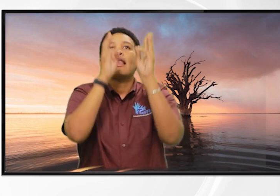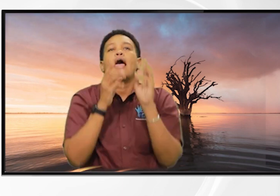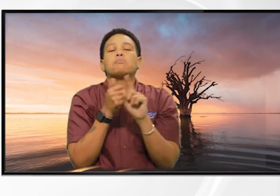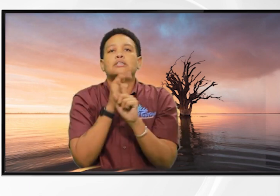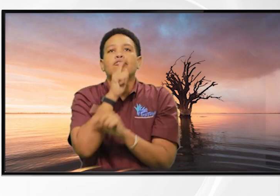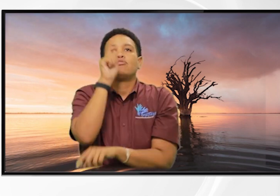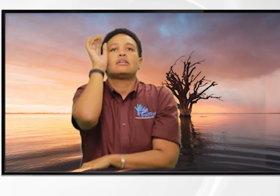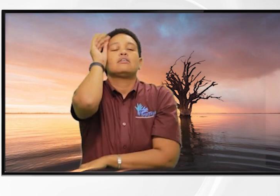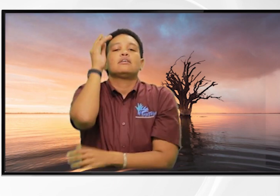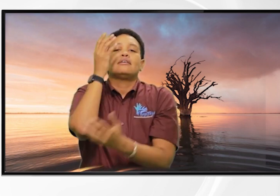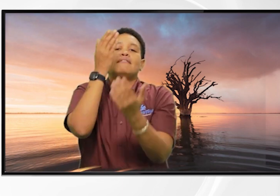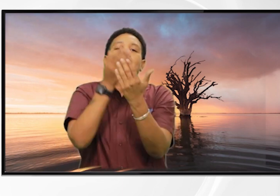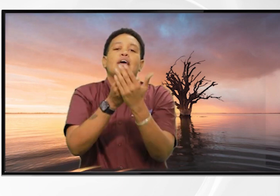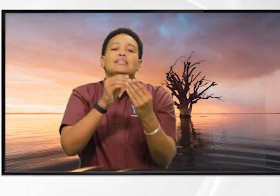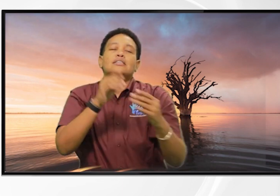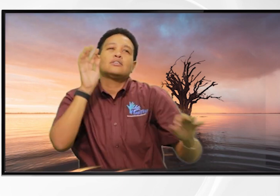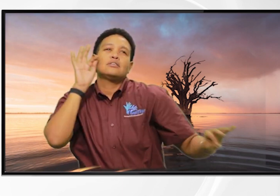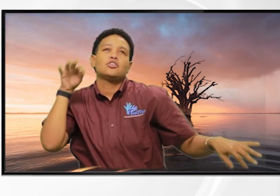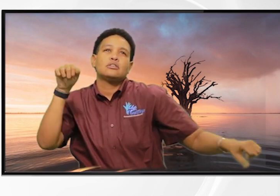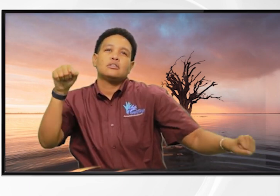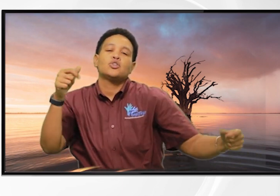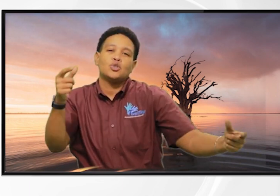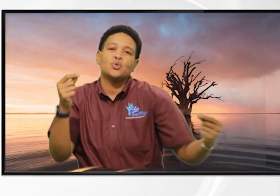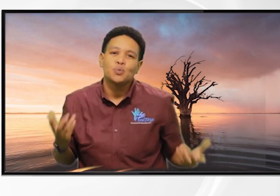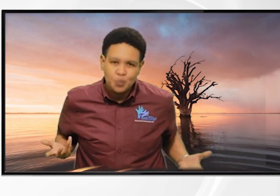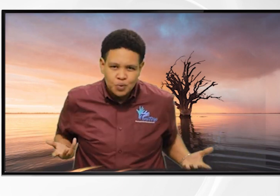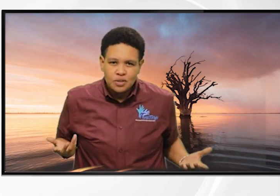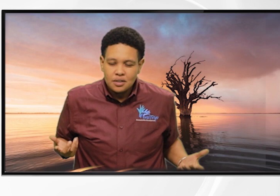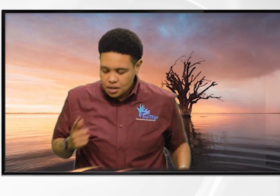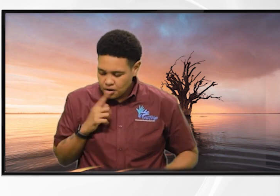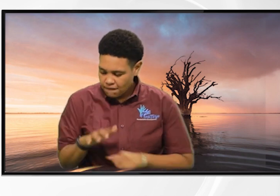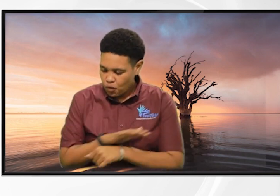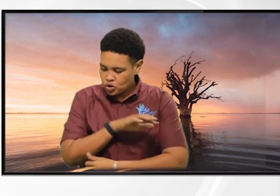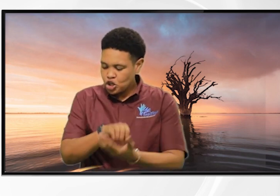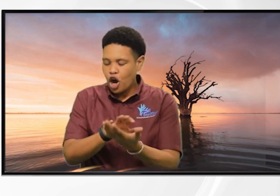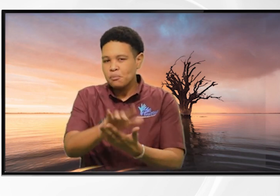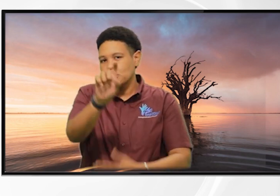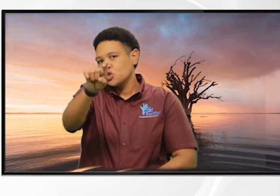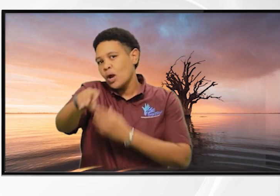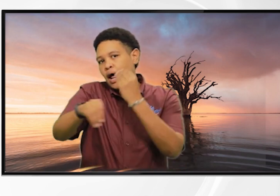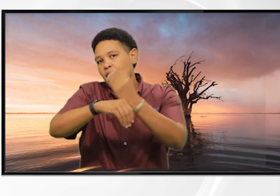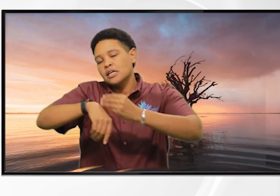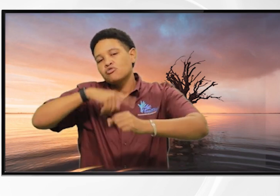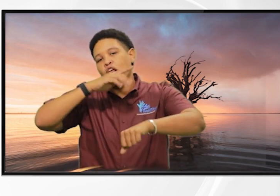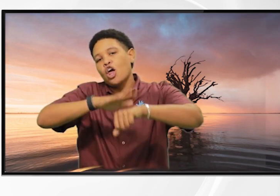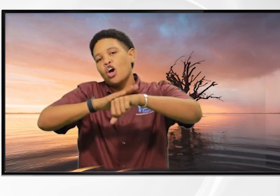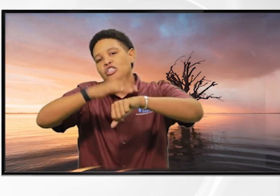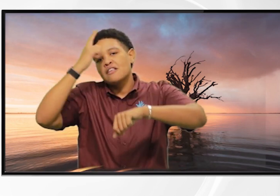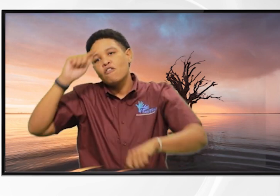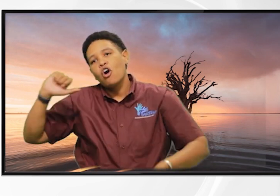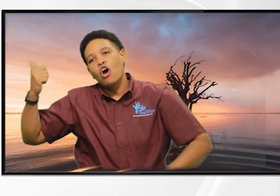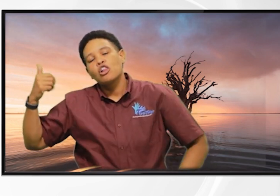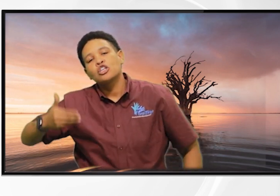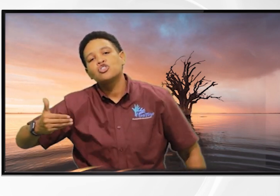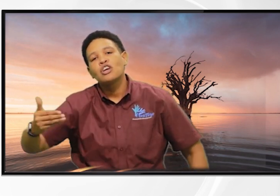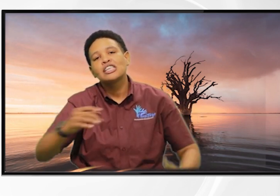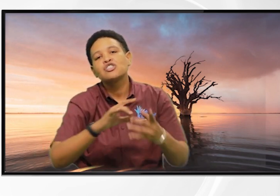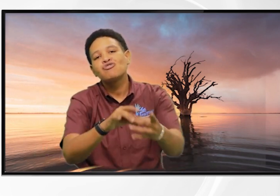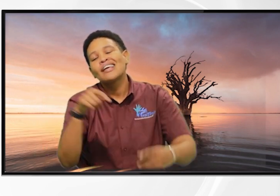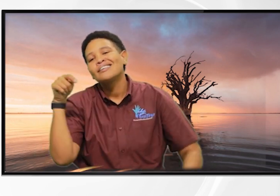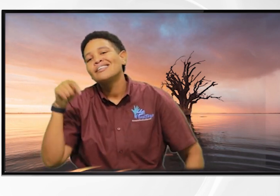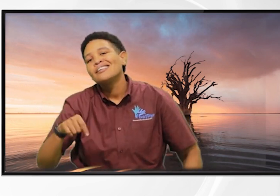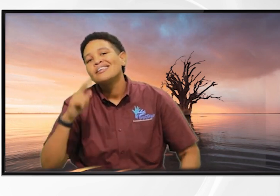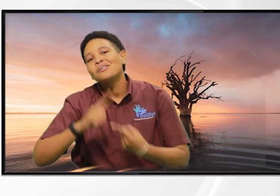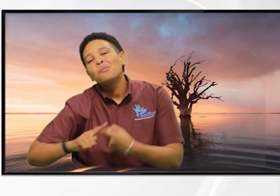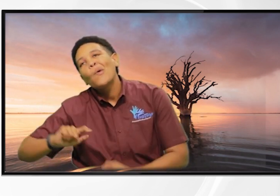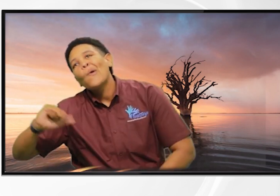factored into decision-making. The full document should also be consulted for other trends related to these and